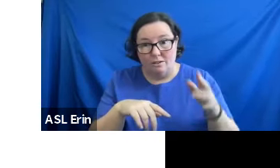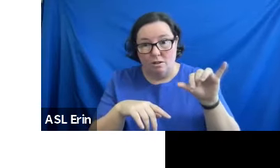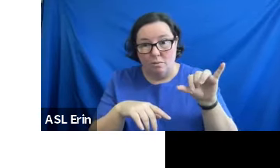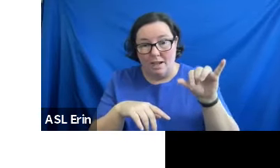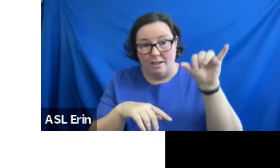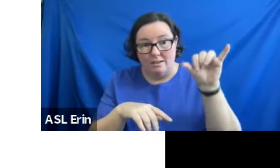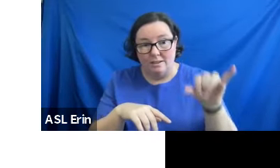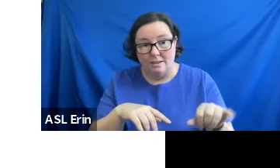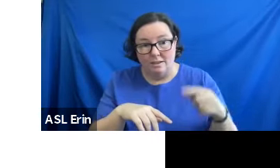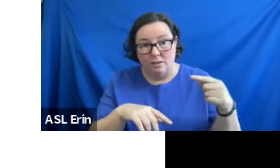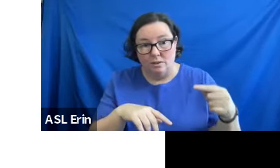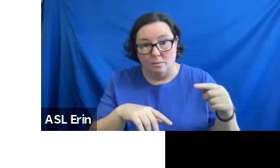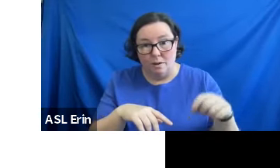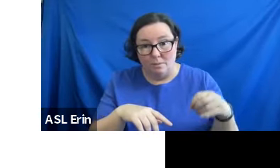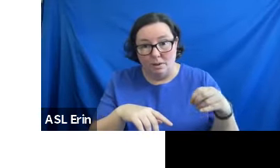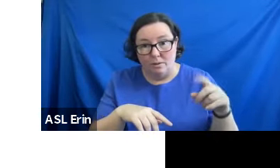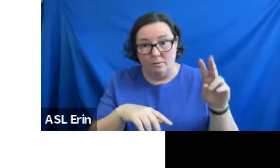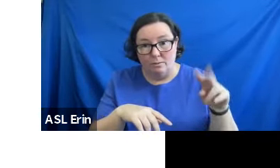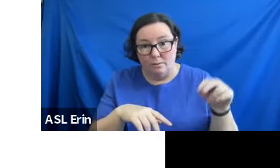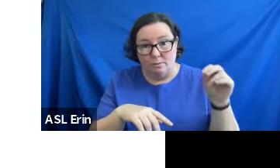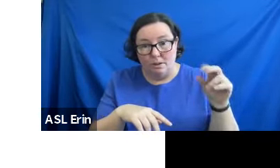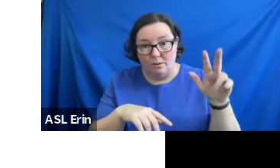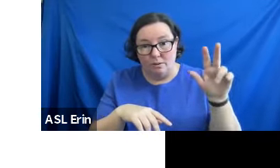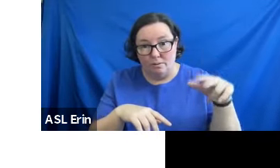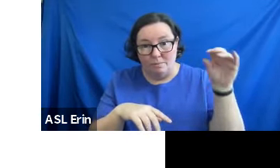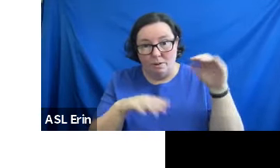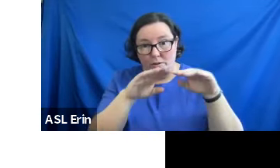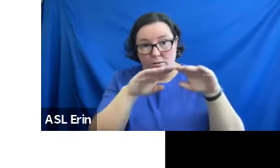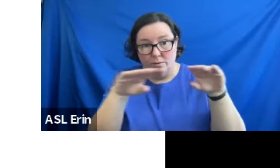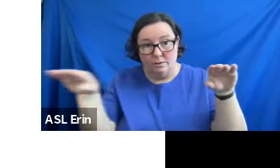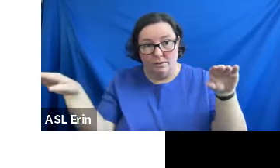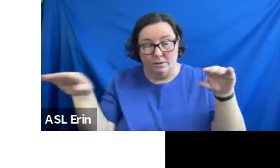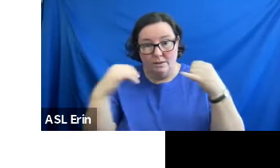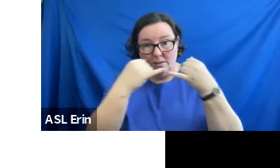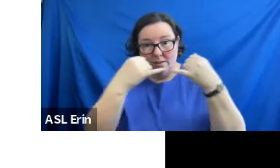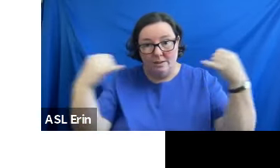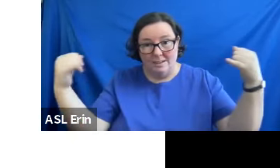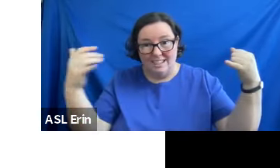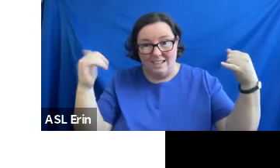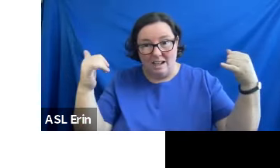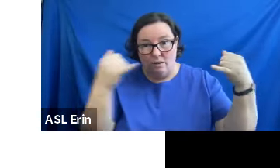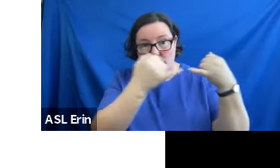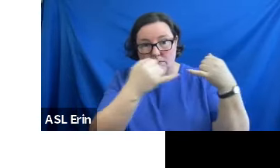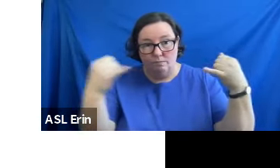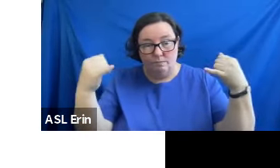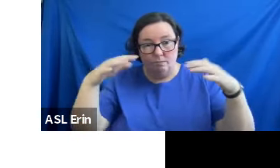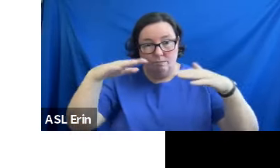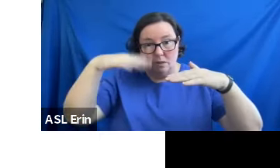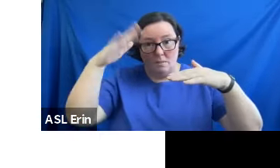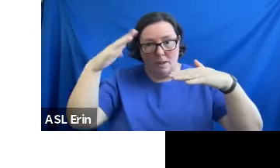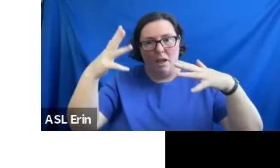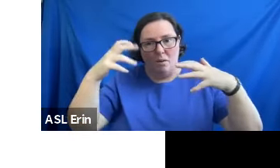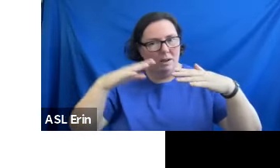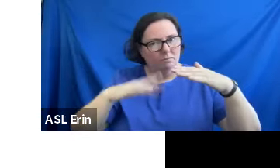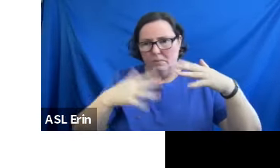at our school. And then if you draw that line straight across and see where it intersects